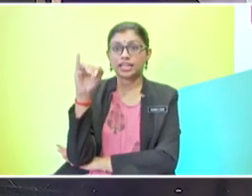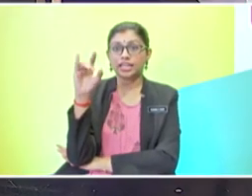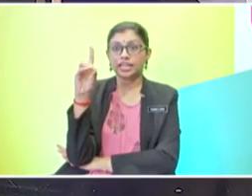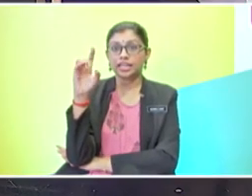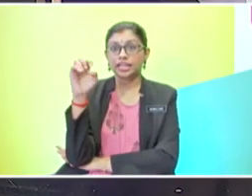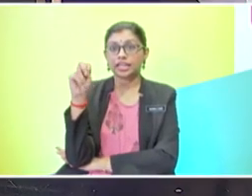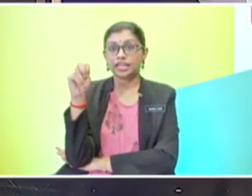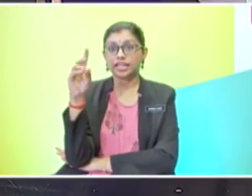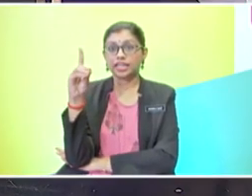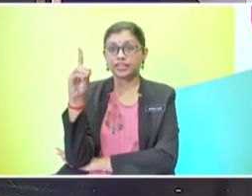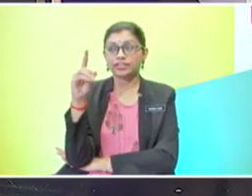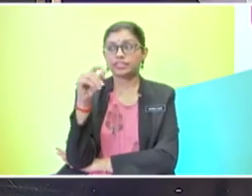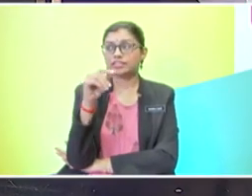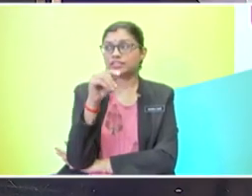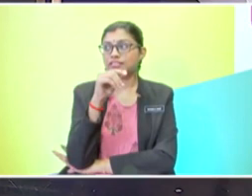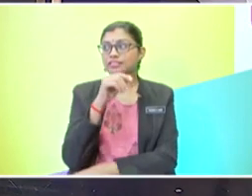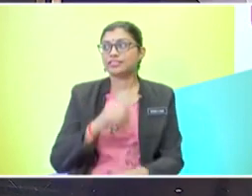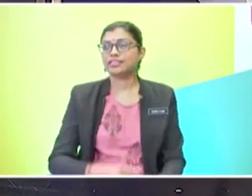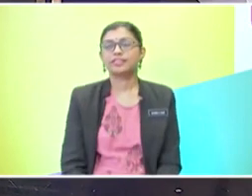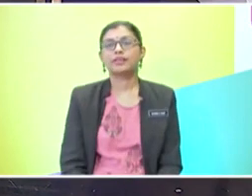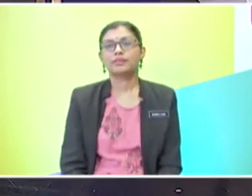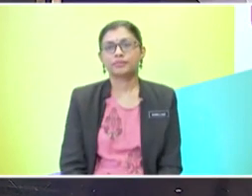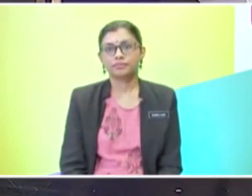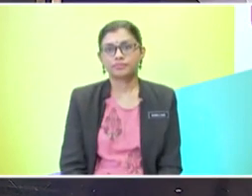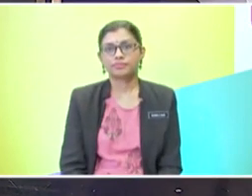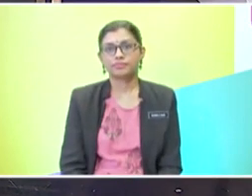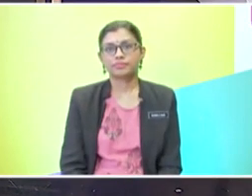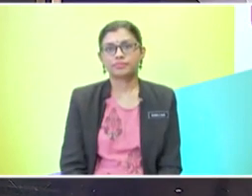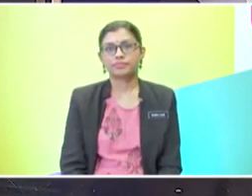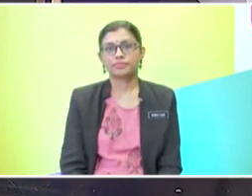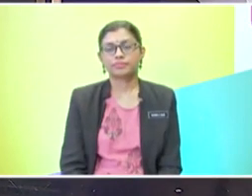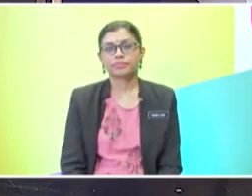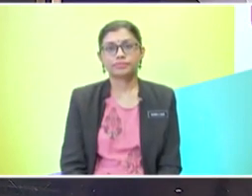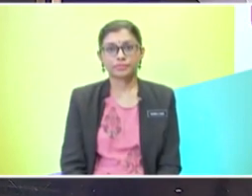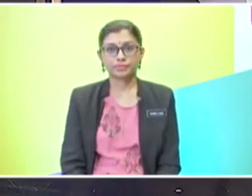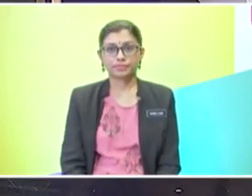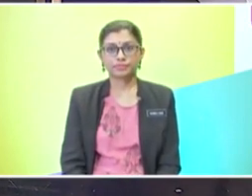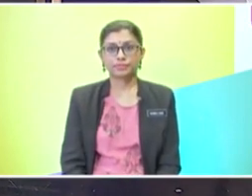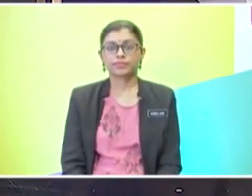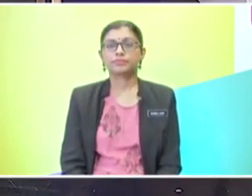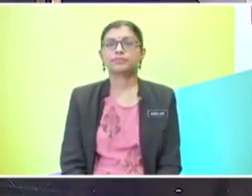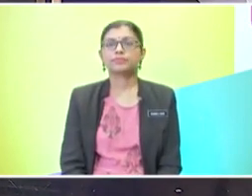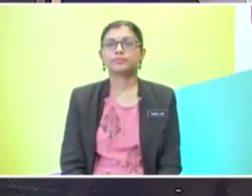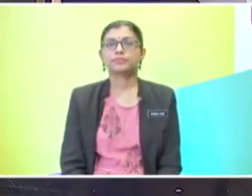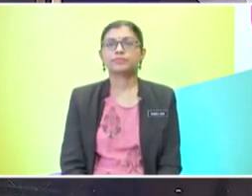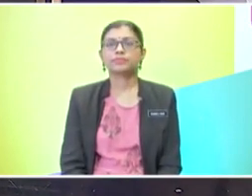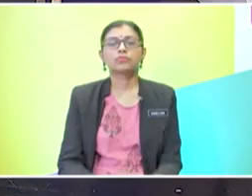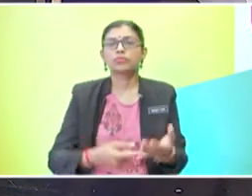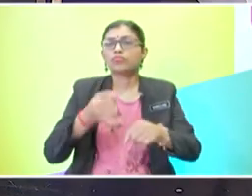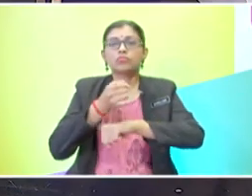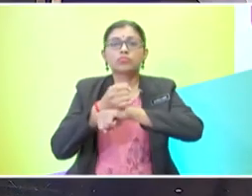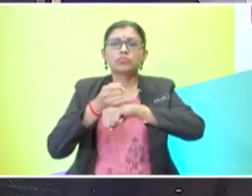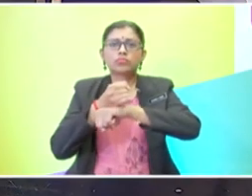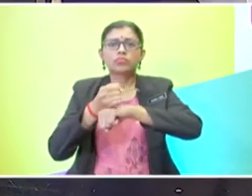Okay. This is. I remember the bank officer said to you, they're giving the highest interest in the bank, right? Okay. So what is interest, as